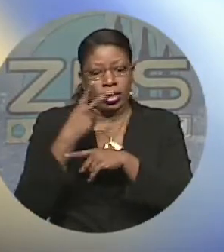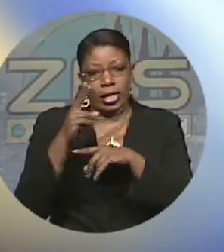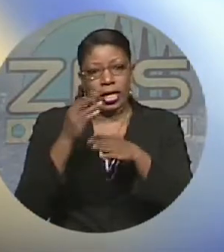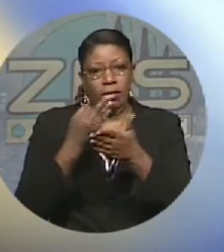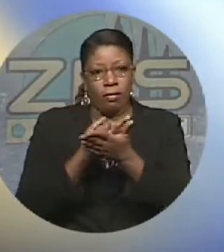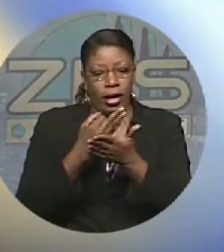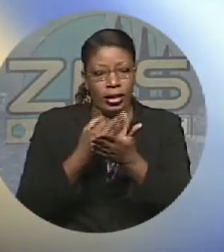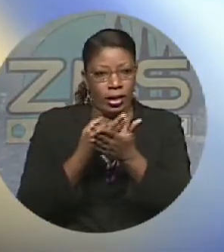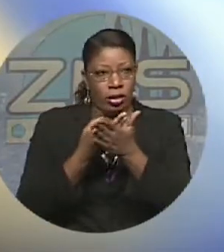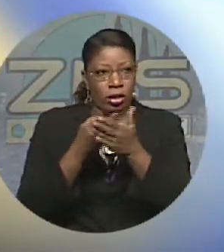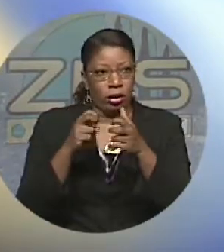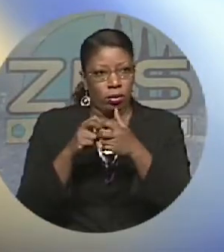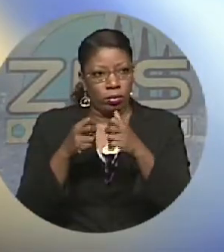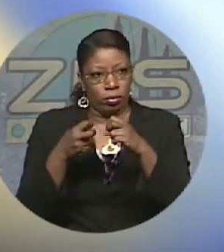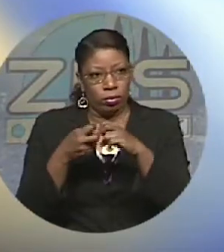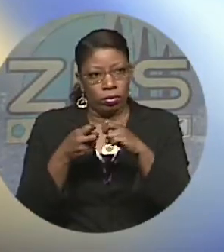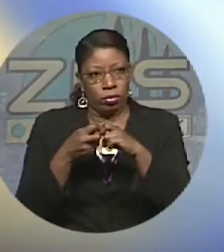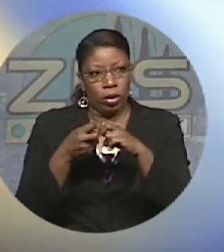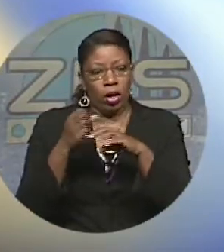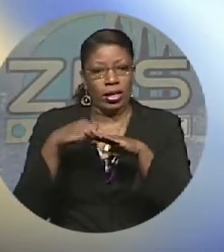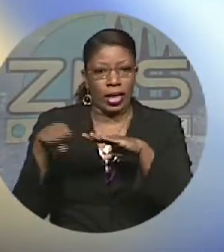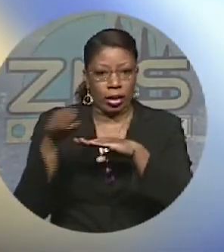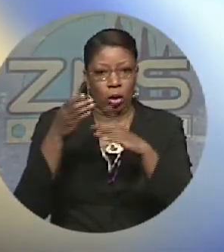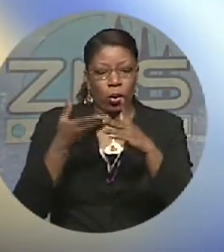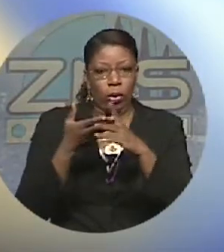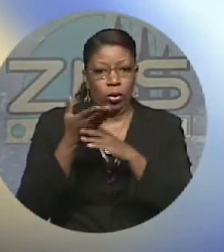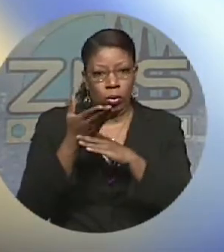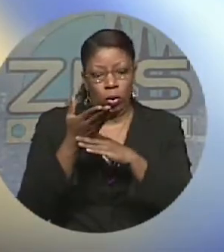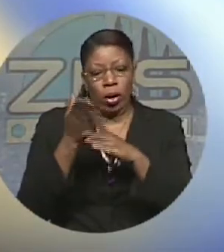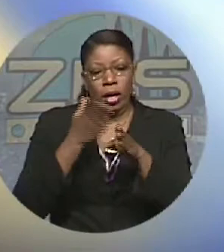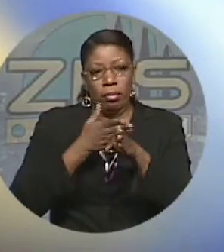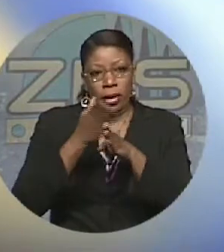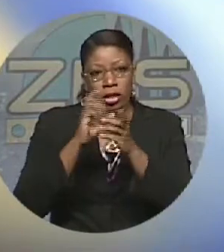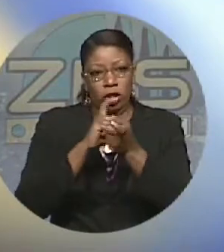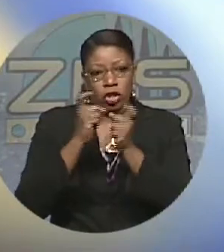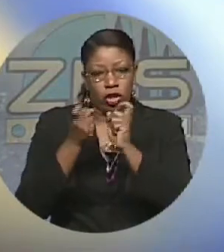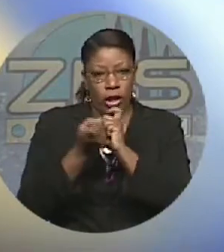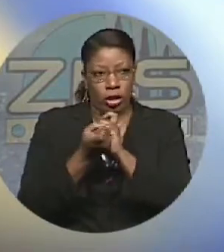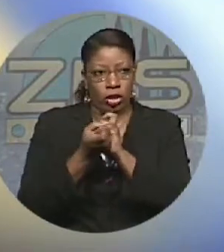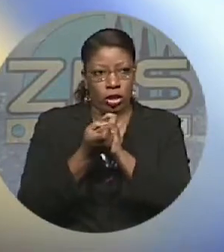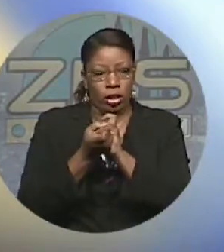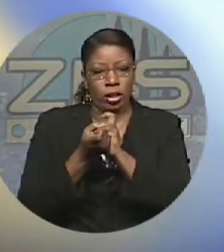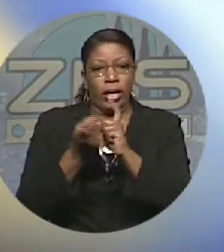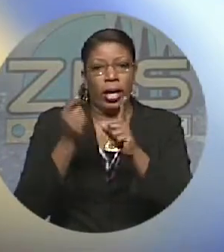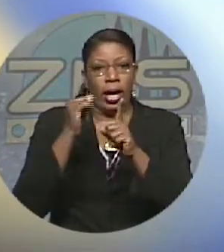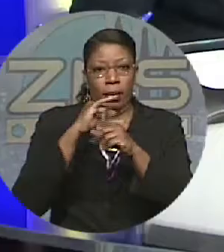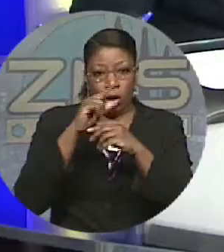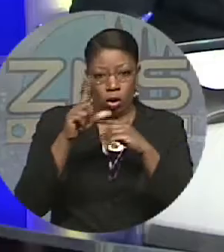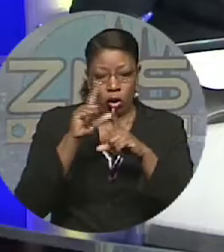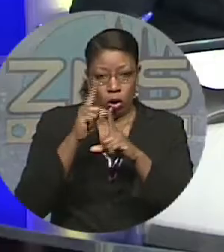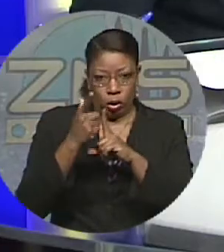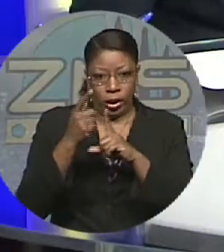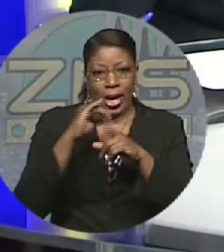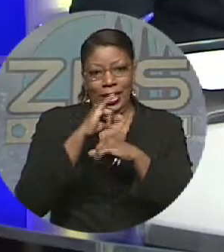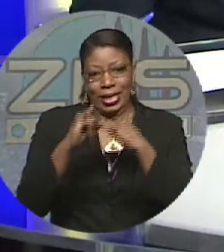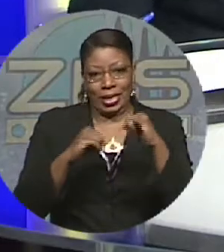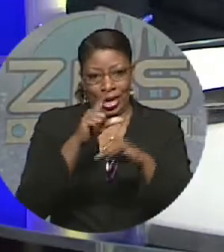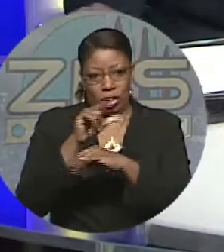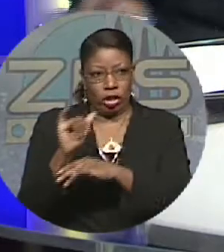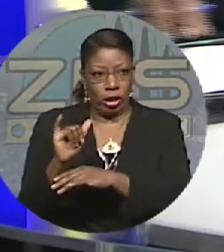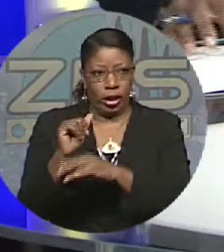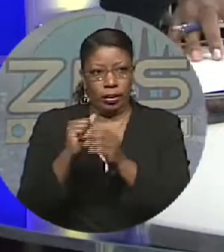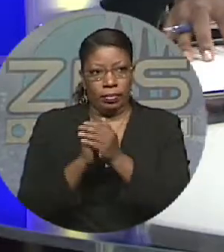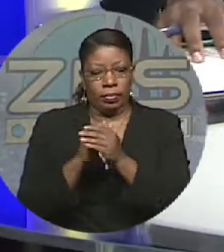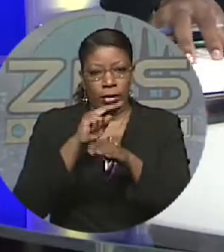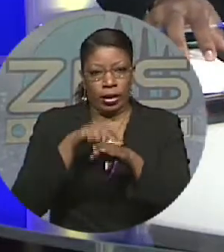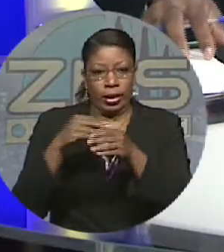financial situation and the financial sector going through major changes here locally and internationally. Back to you. Thanks a lot, Clint. Well,